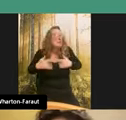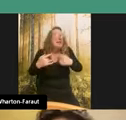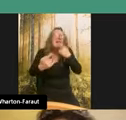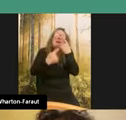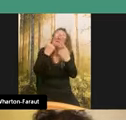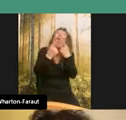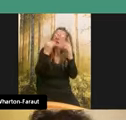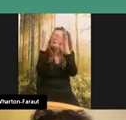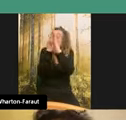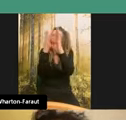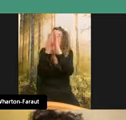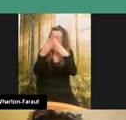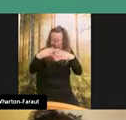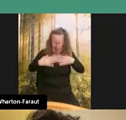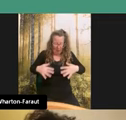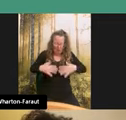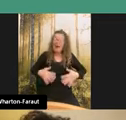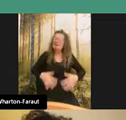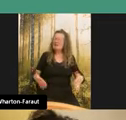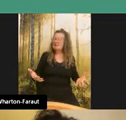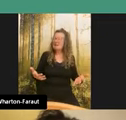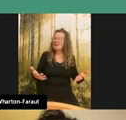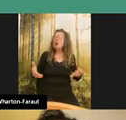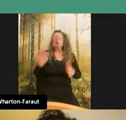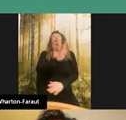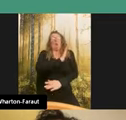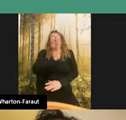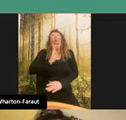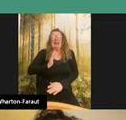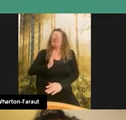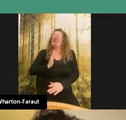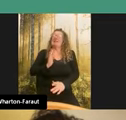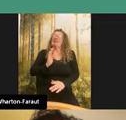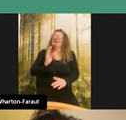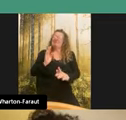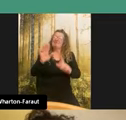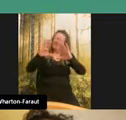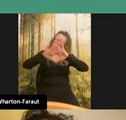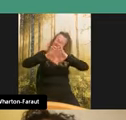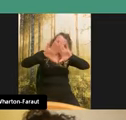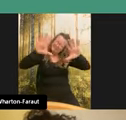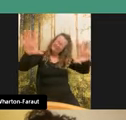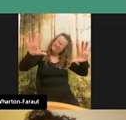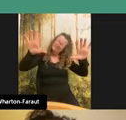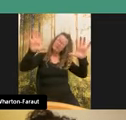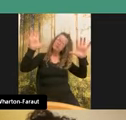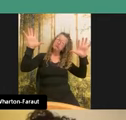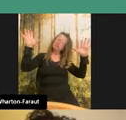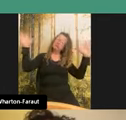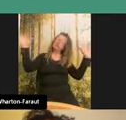space, tries to expand the idea of what is military action. And exploding out of a picture